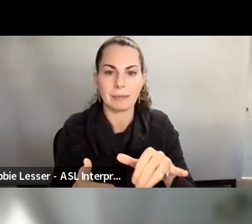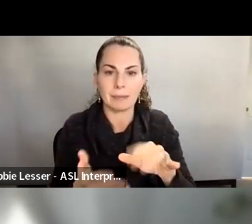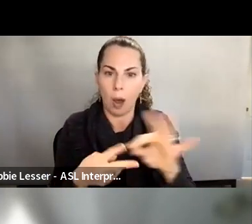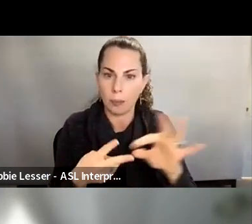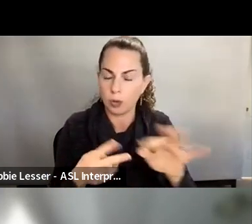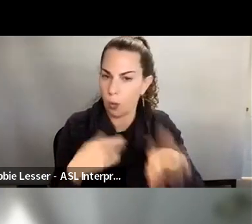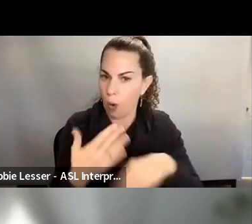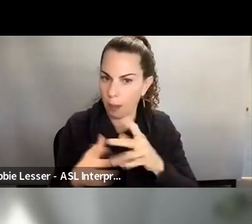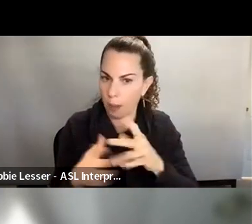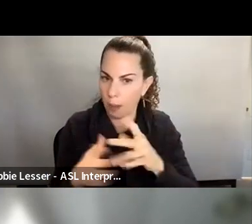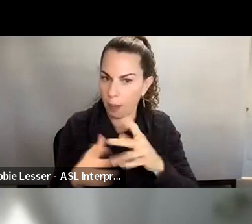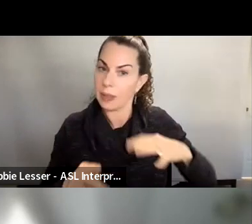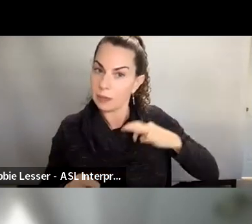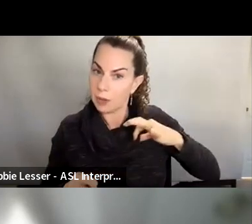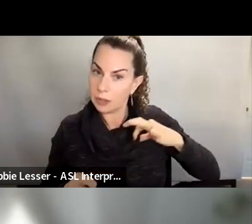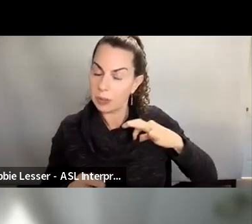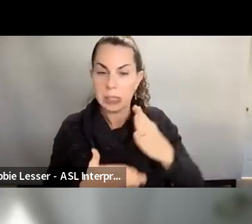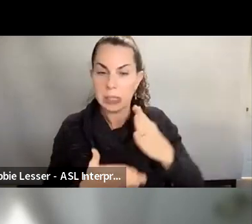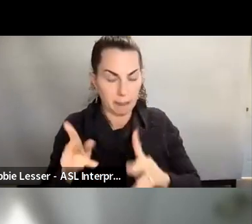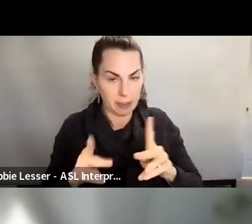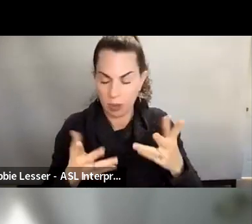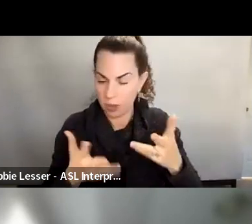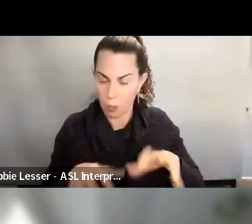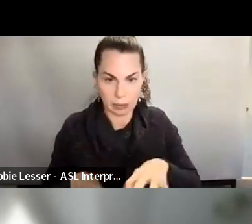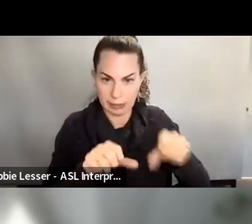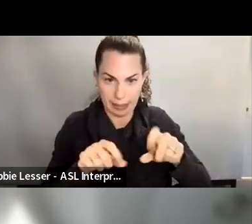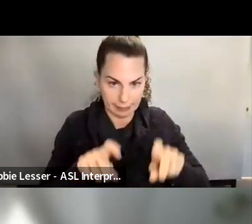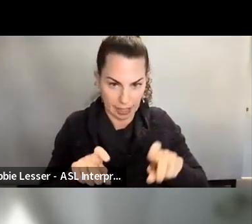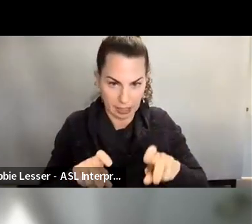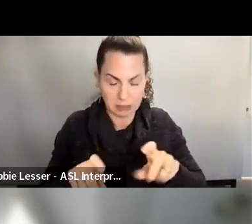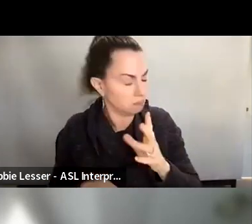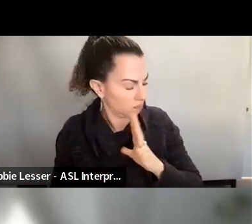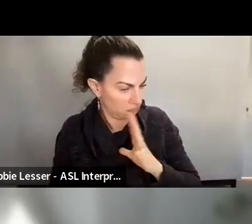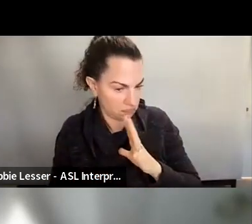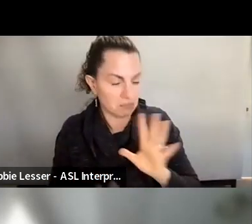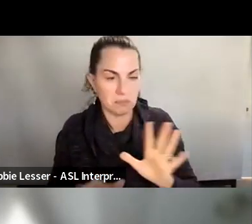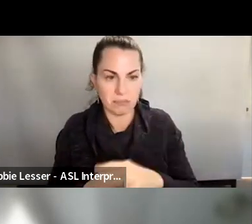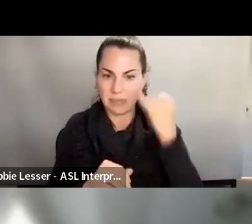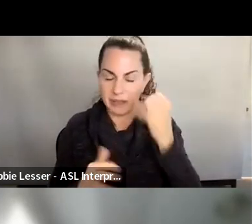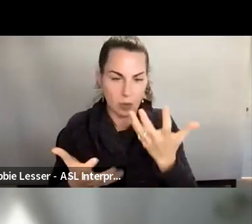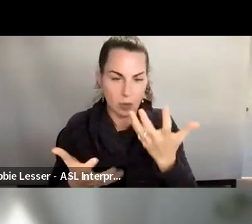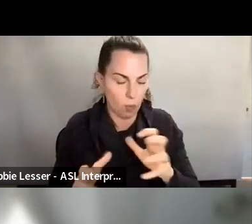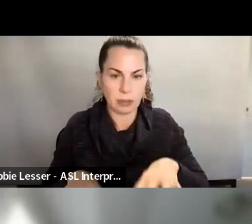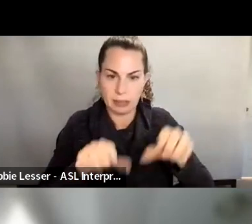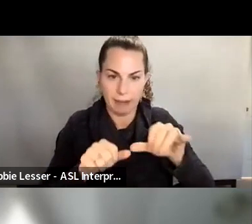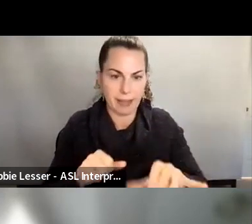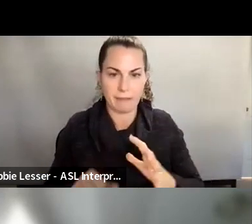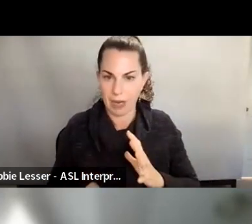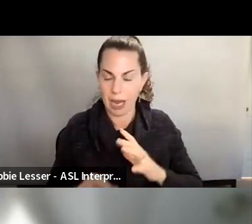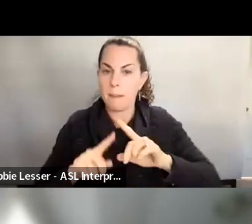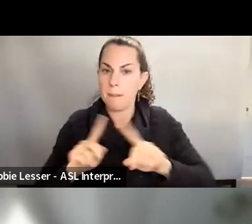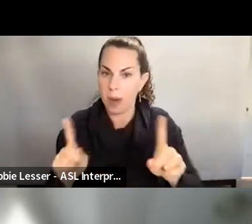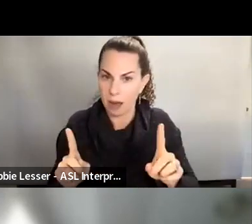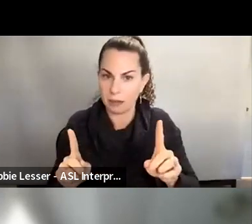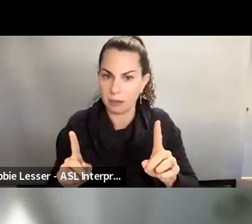can imagine that a lot of people did not want to take it, but that was okay. If you didn't want to take it, that's fine. However, you would not